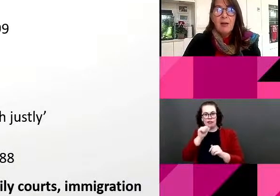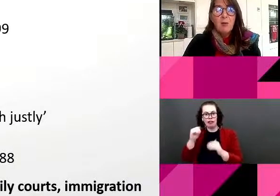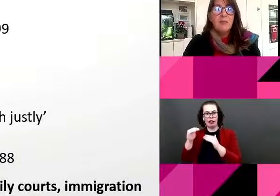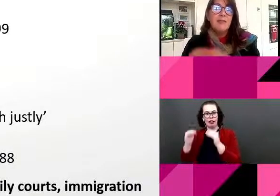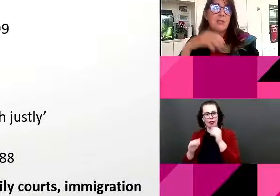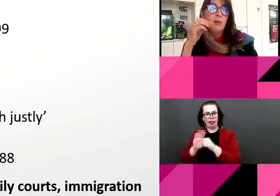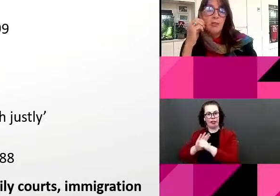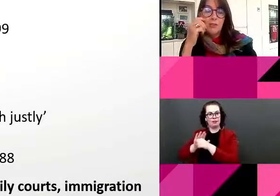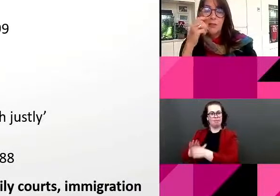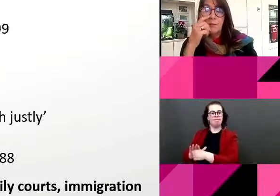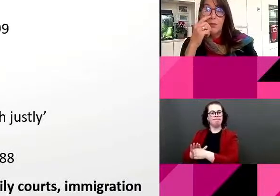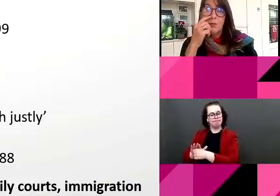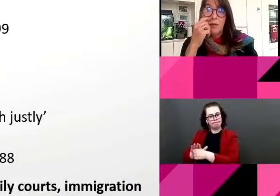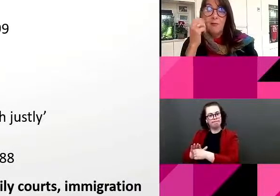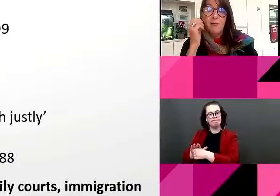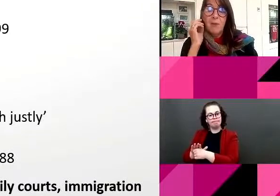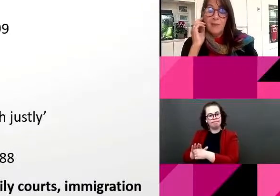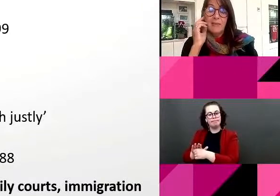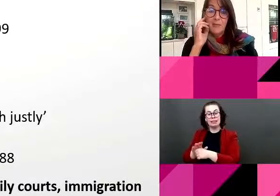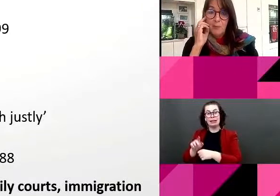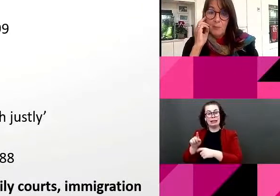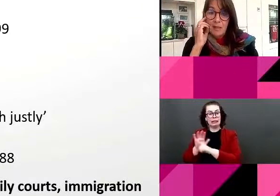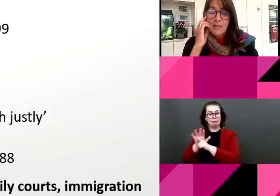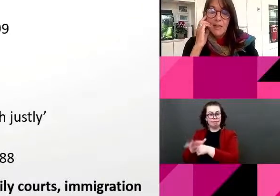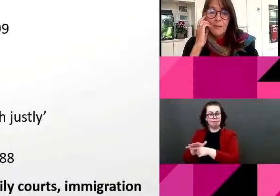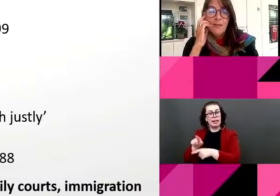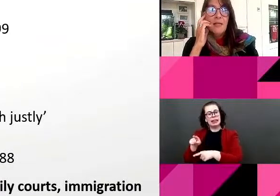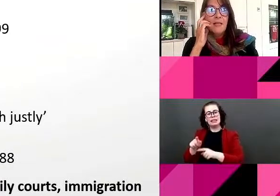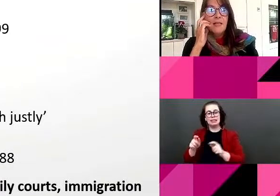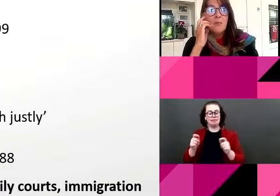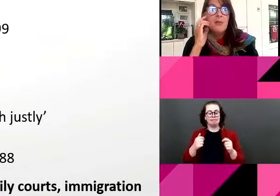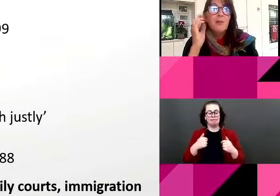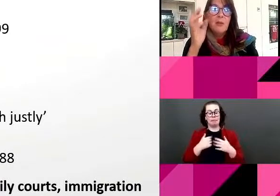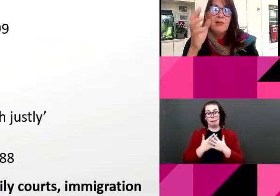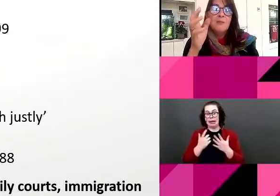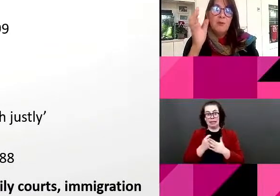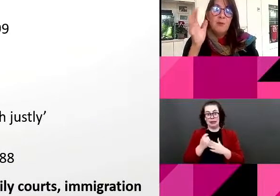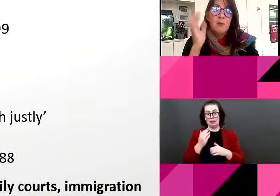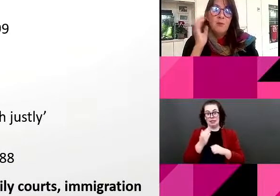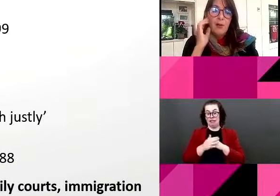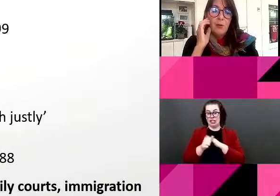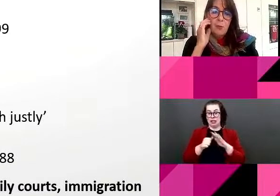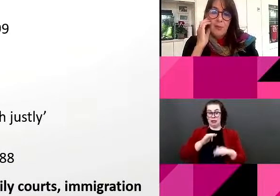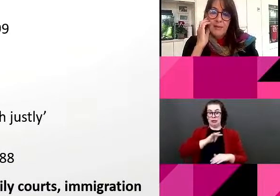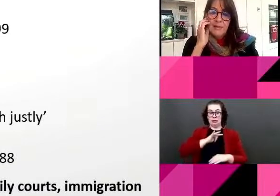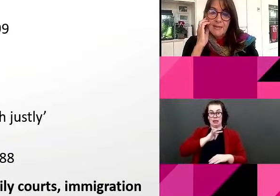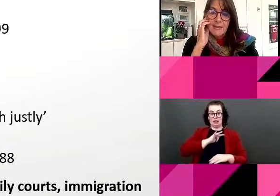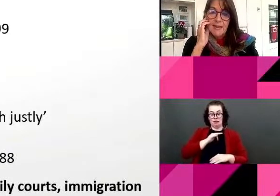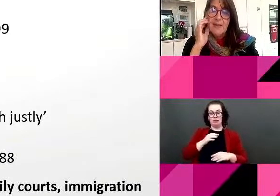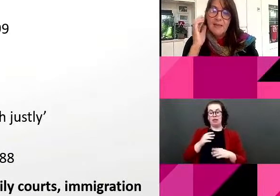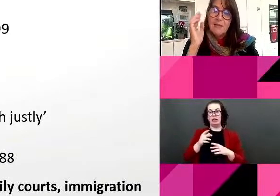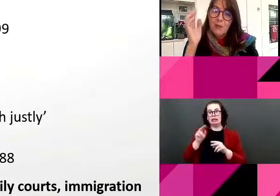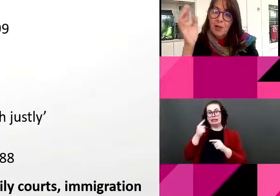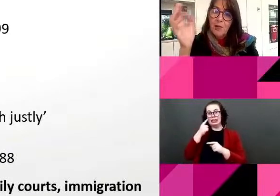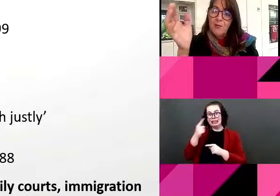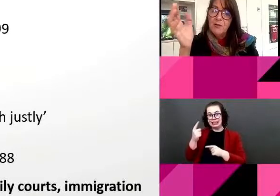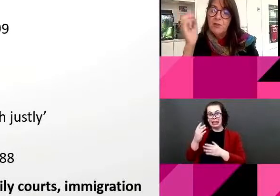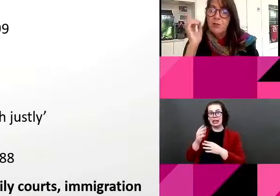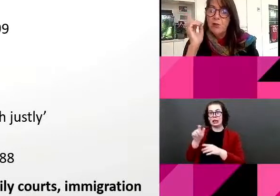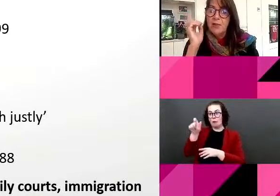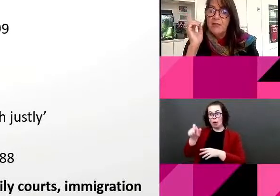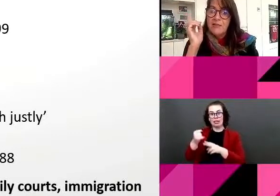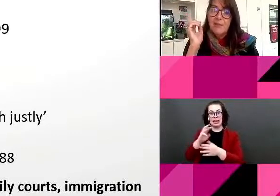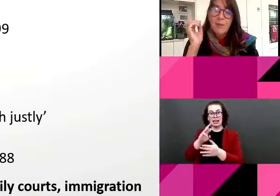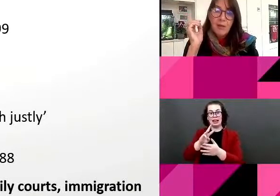it's a terrible situation, which I have found myself in many times, to be in the witness box with a vulnerable person and then to look over